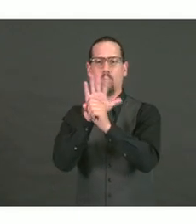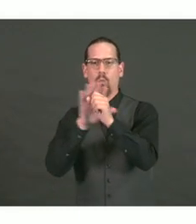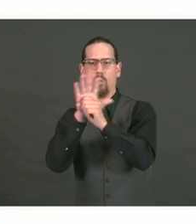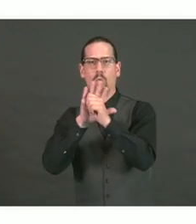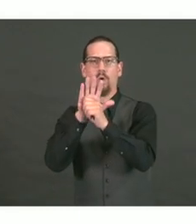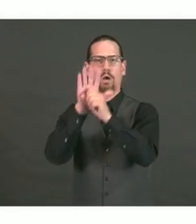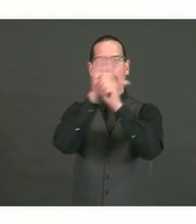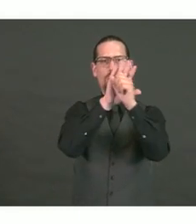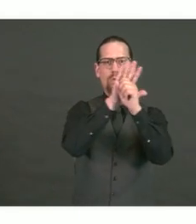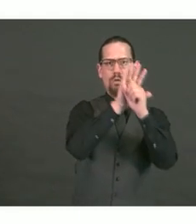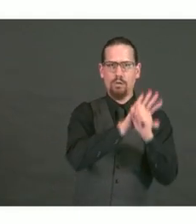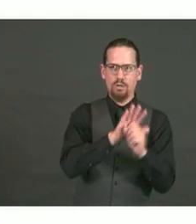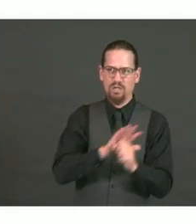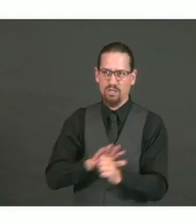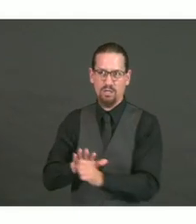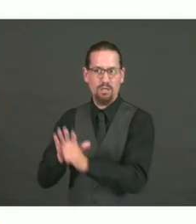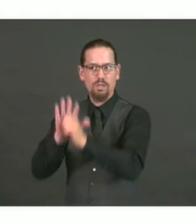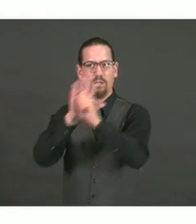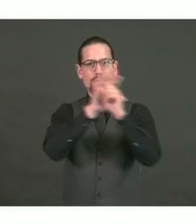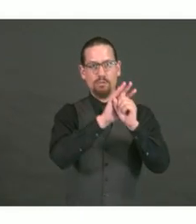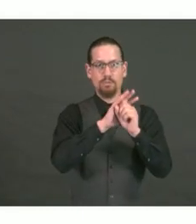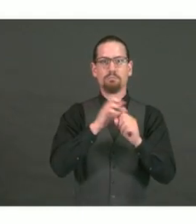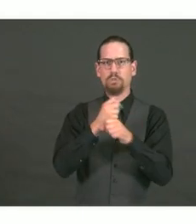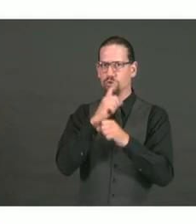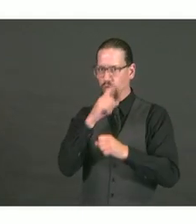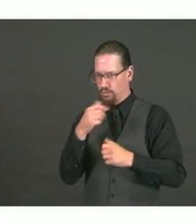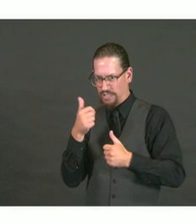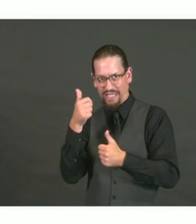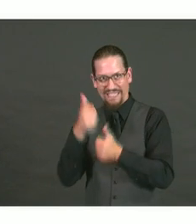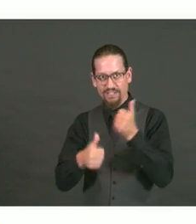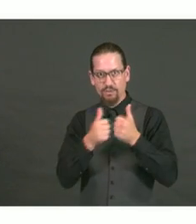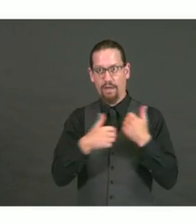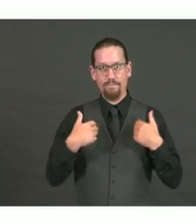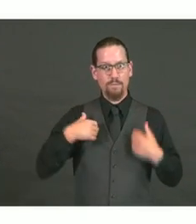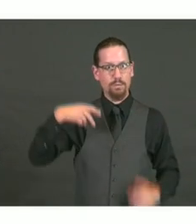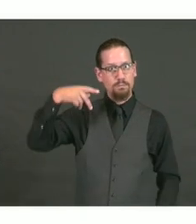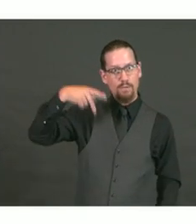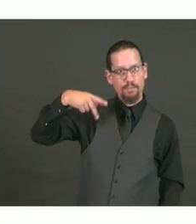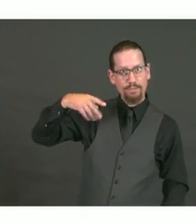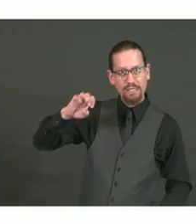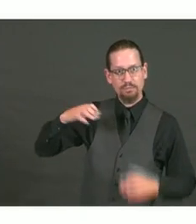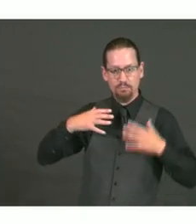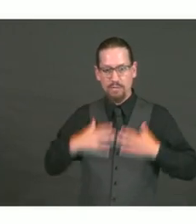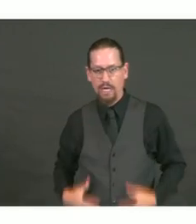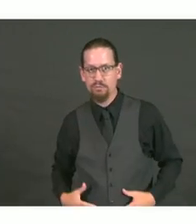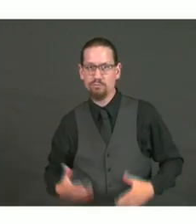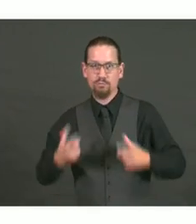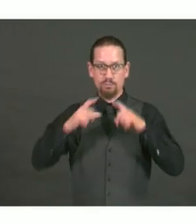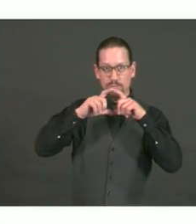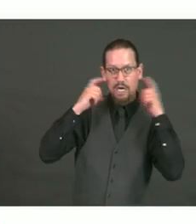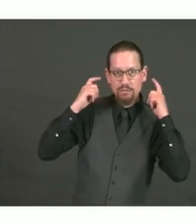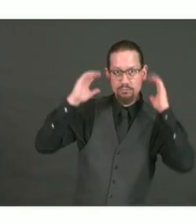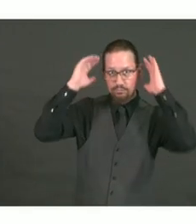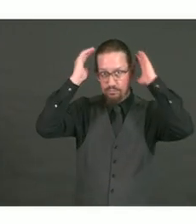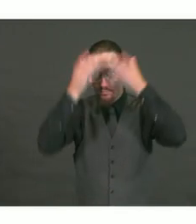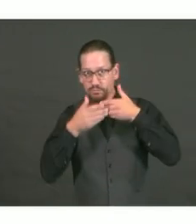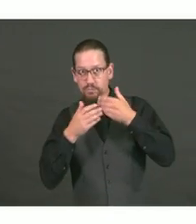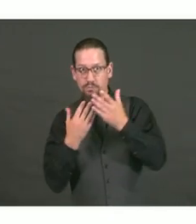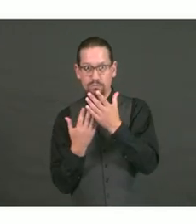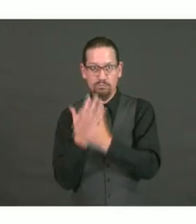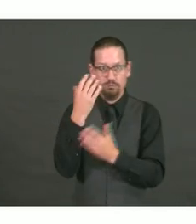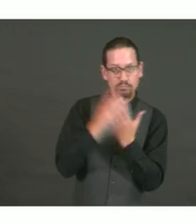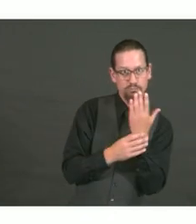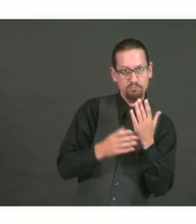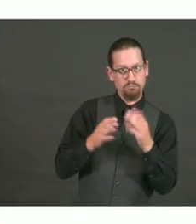Supplies, which is PPE, and operational readiness, which is mainly facilities. A lot of school buildings are very